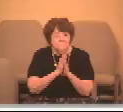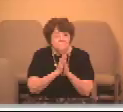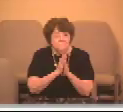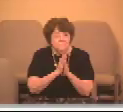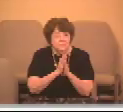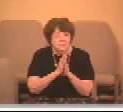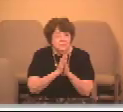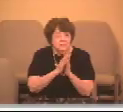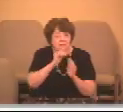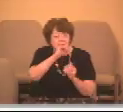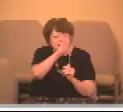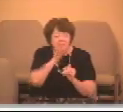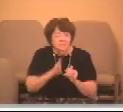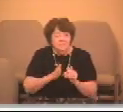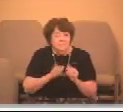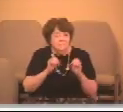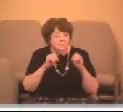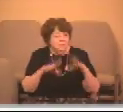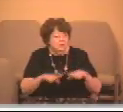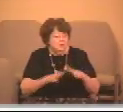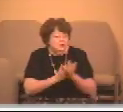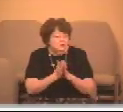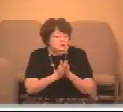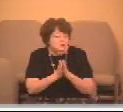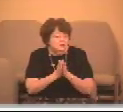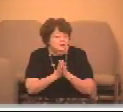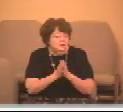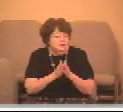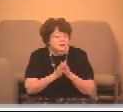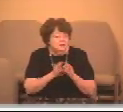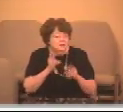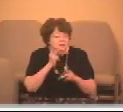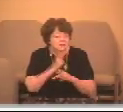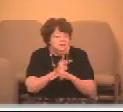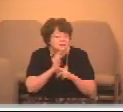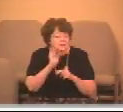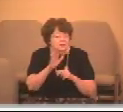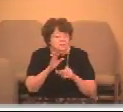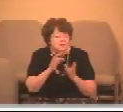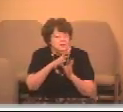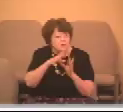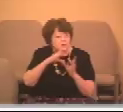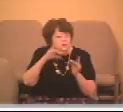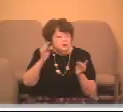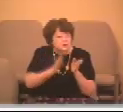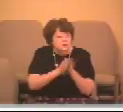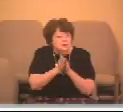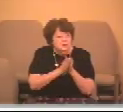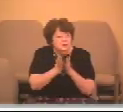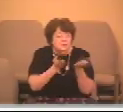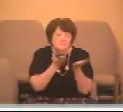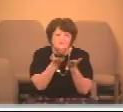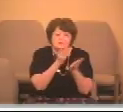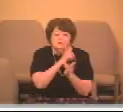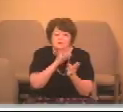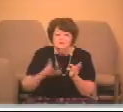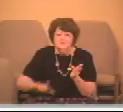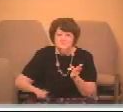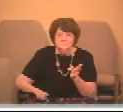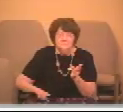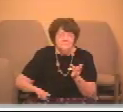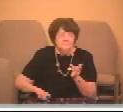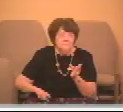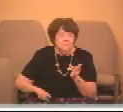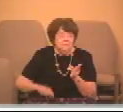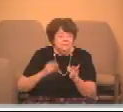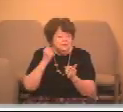me. Never be lacking in zeal, but keep your spiritual fervor serving the Lord. Do you